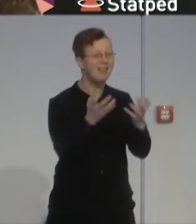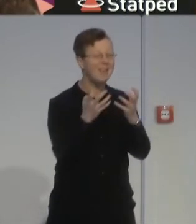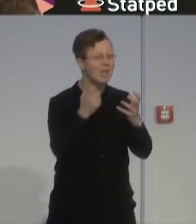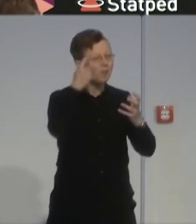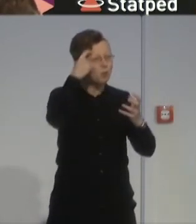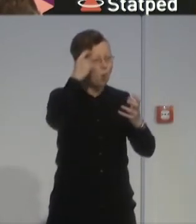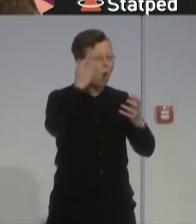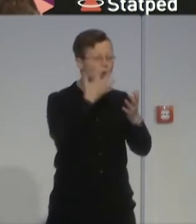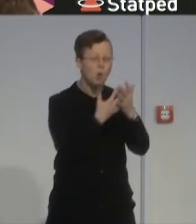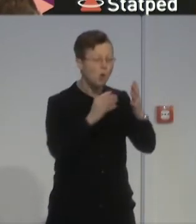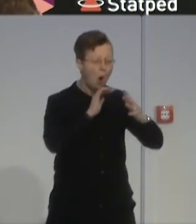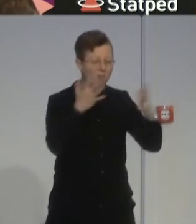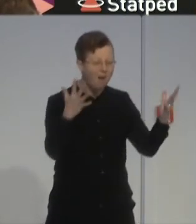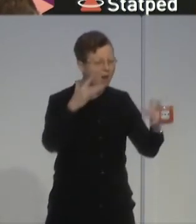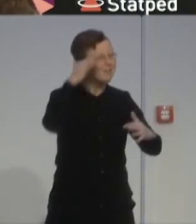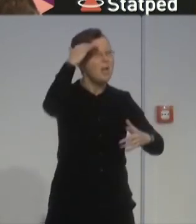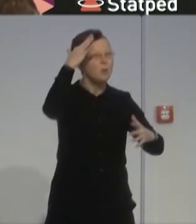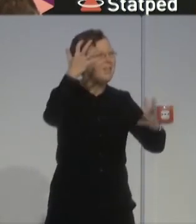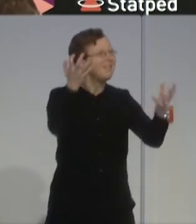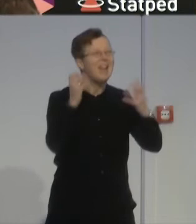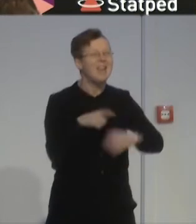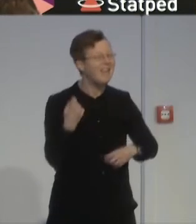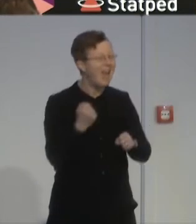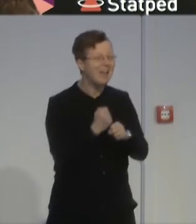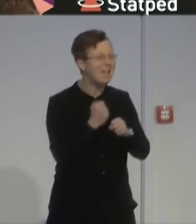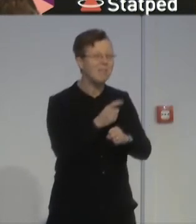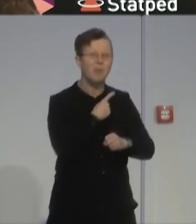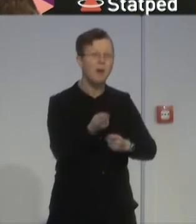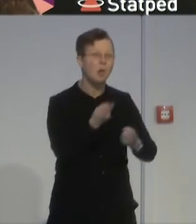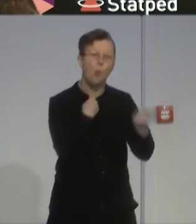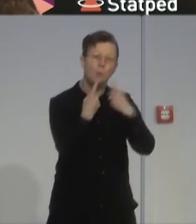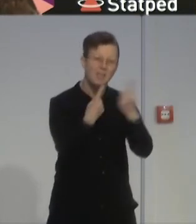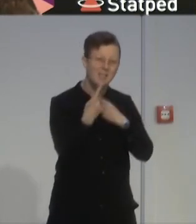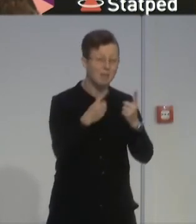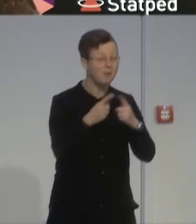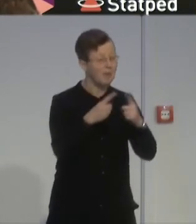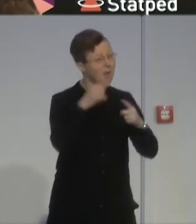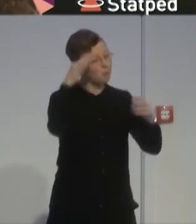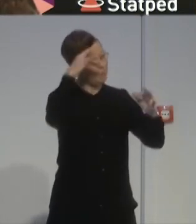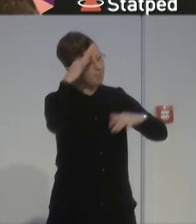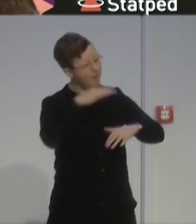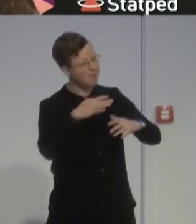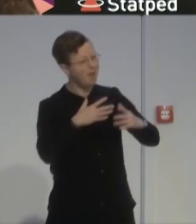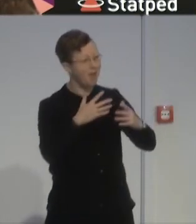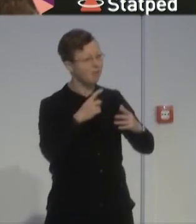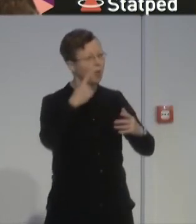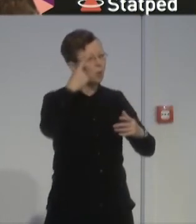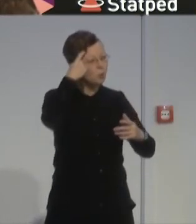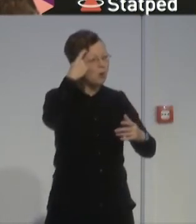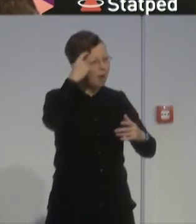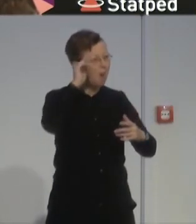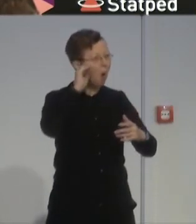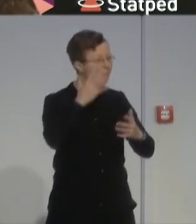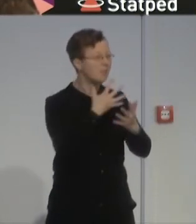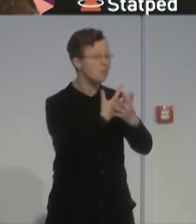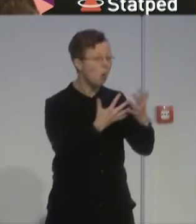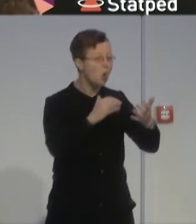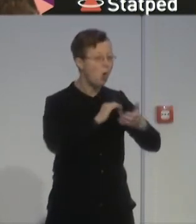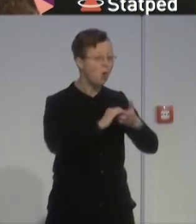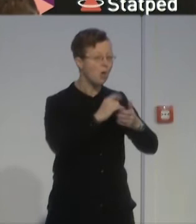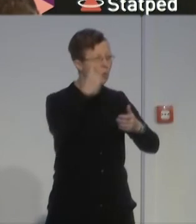about. We don't need theories. And the problem for the science or knowledge about language and communication is